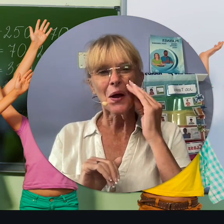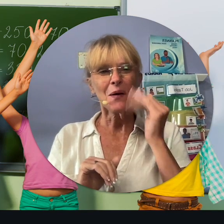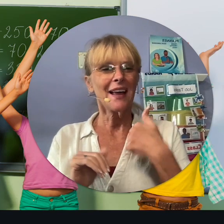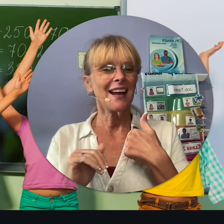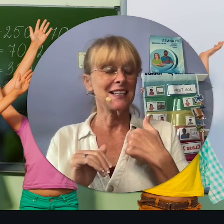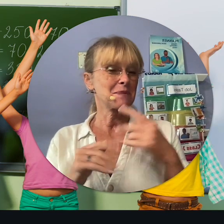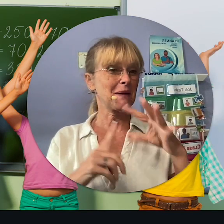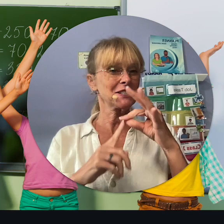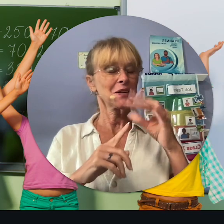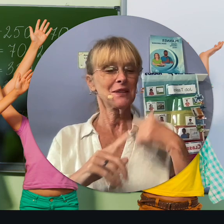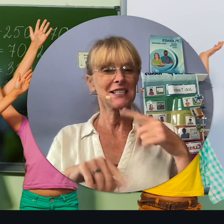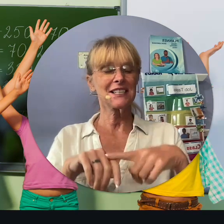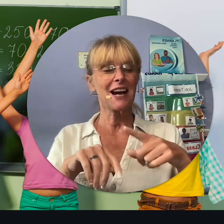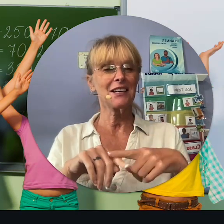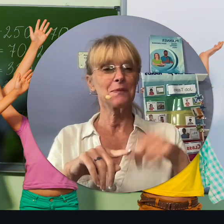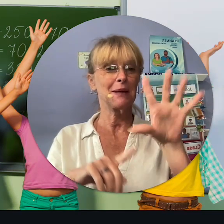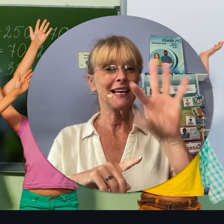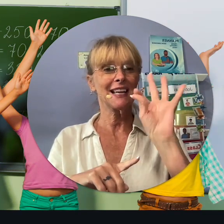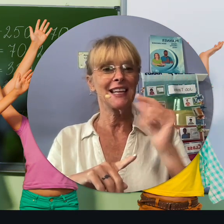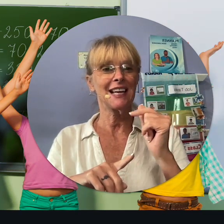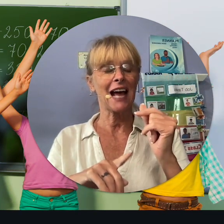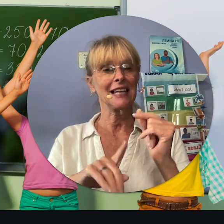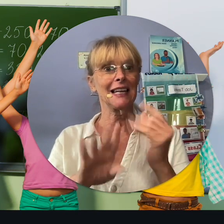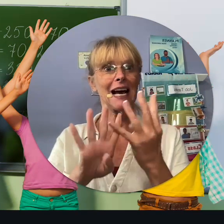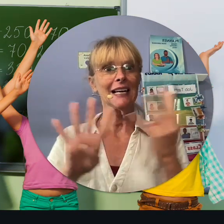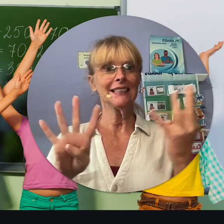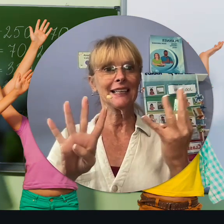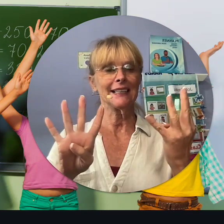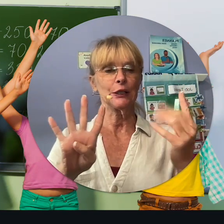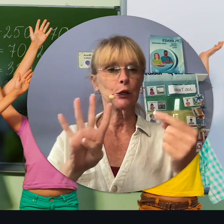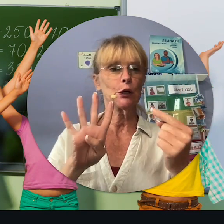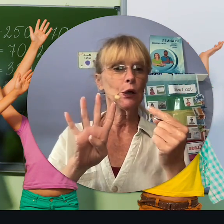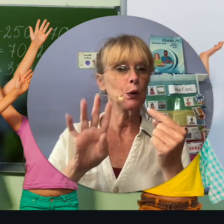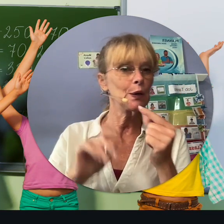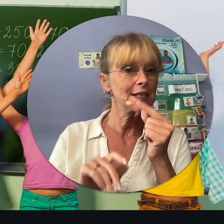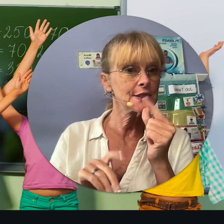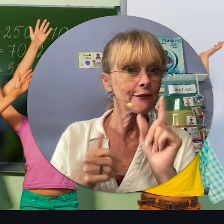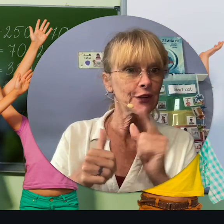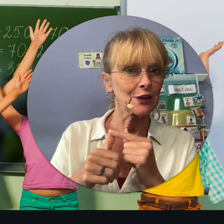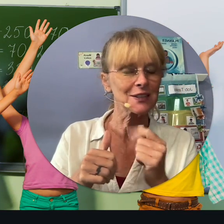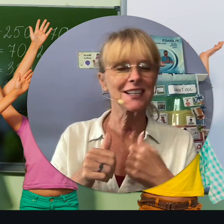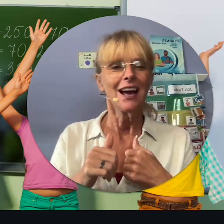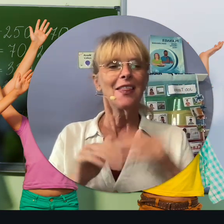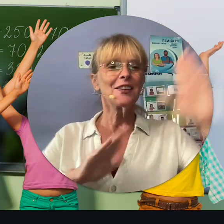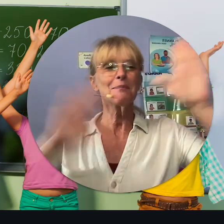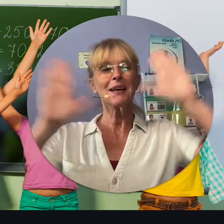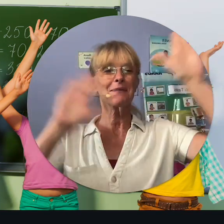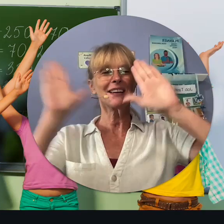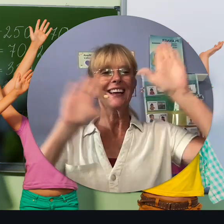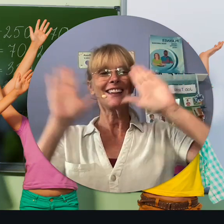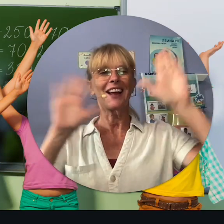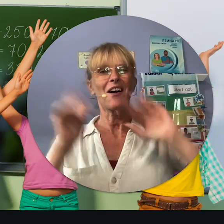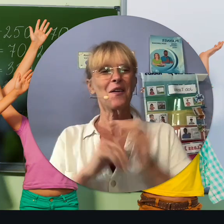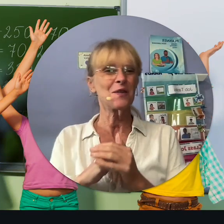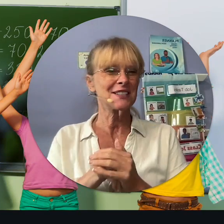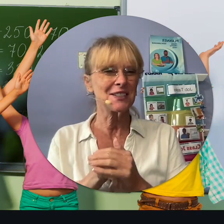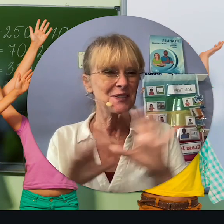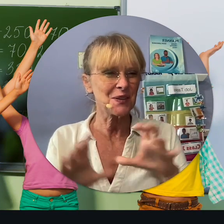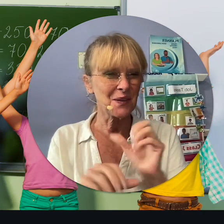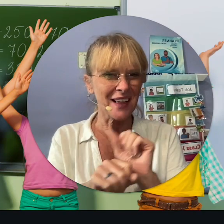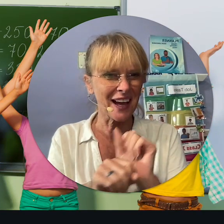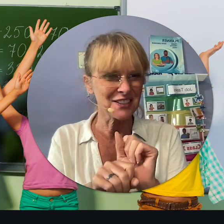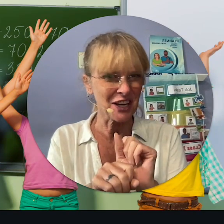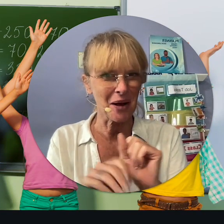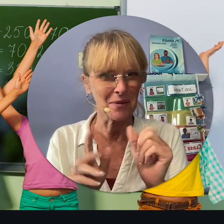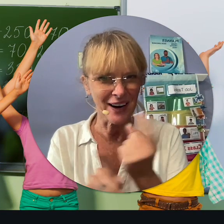We know that especially when it's time to pick the line leader who is first, they're pick me. They all want to